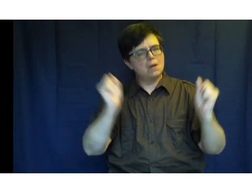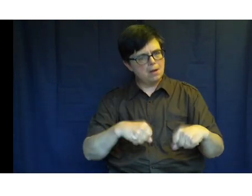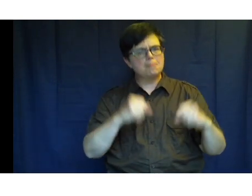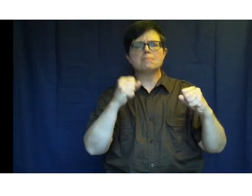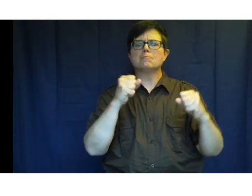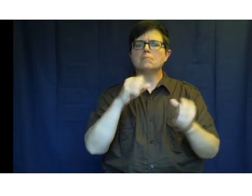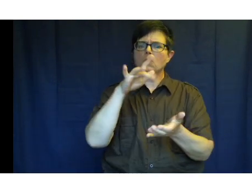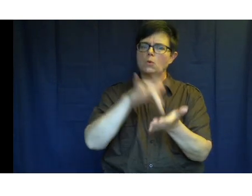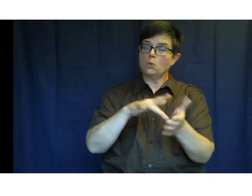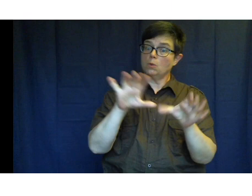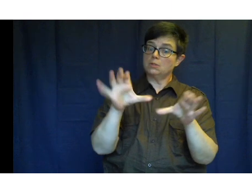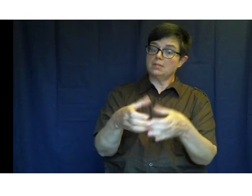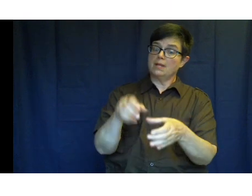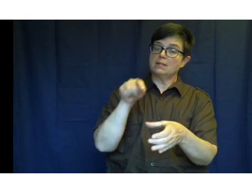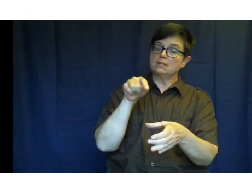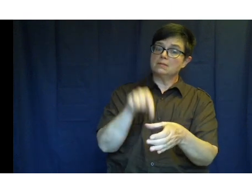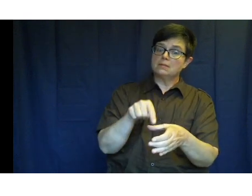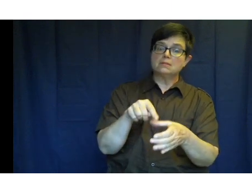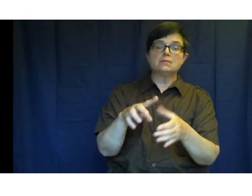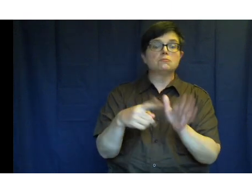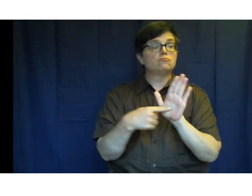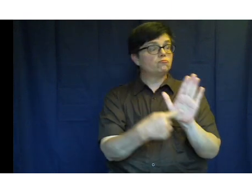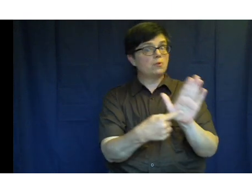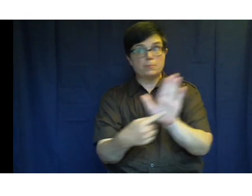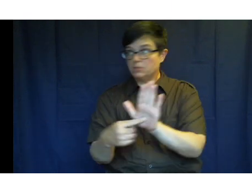is included in a core set.